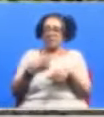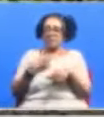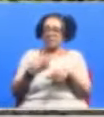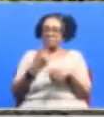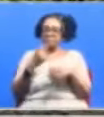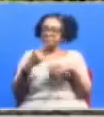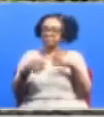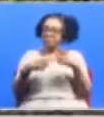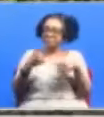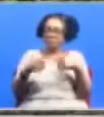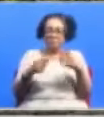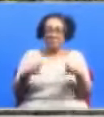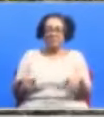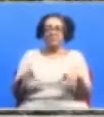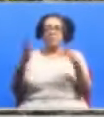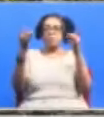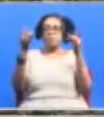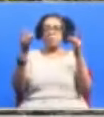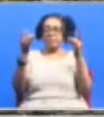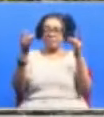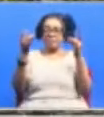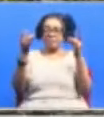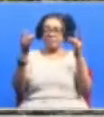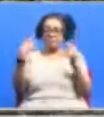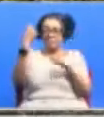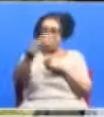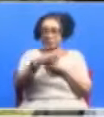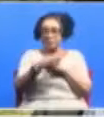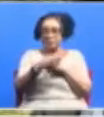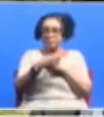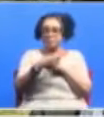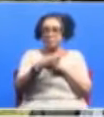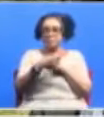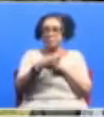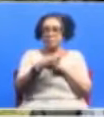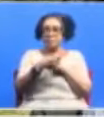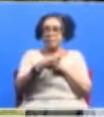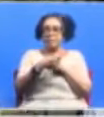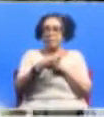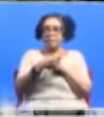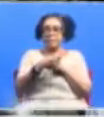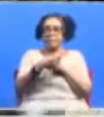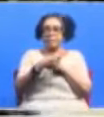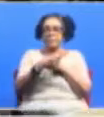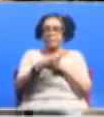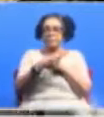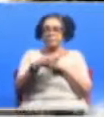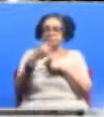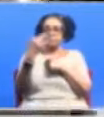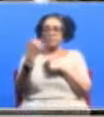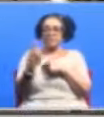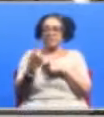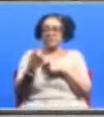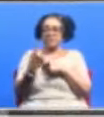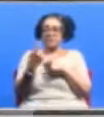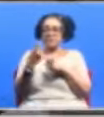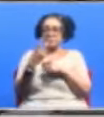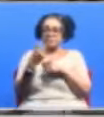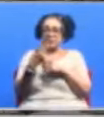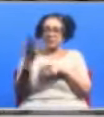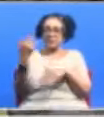gardening duties stumbled upon the remains. Towards 31st December last